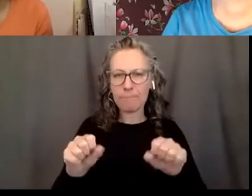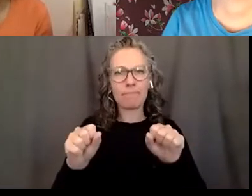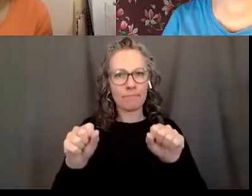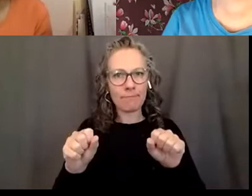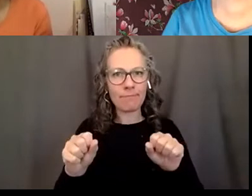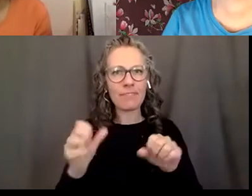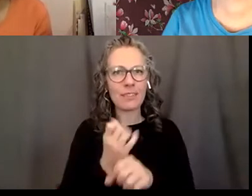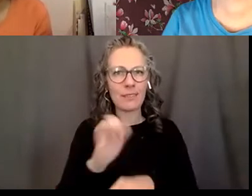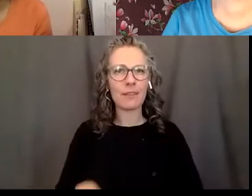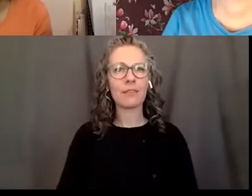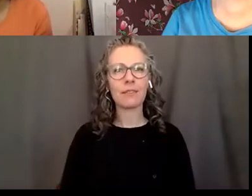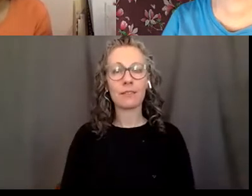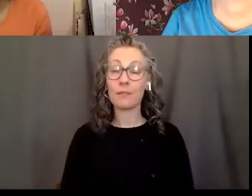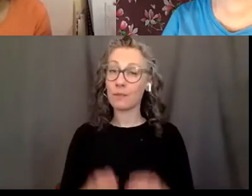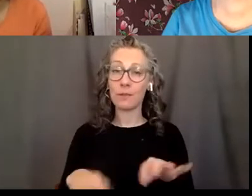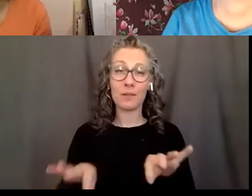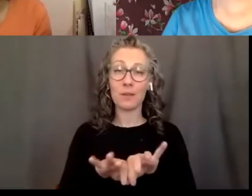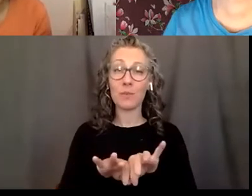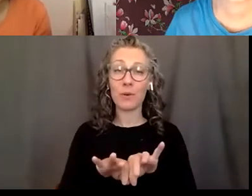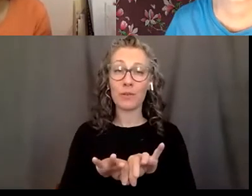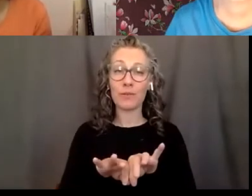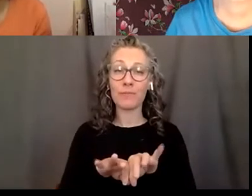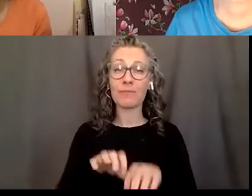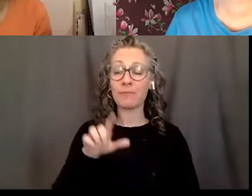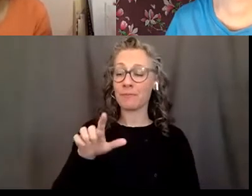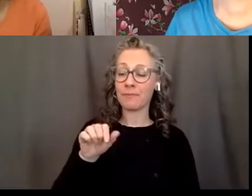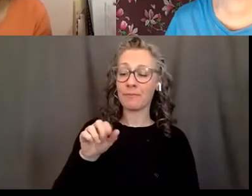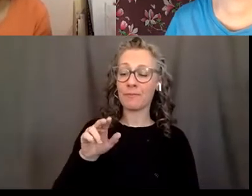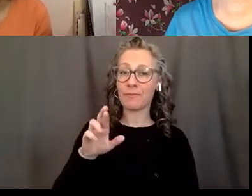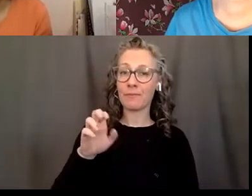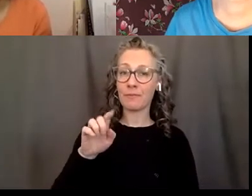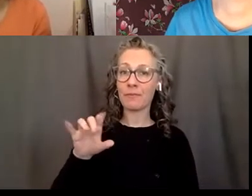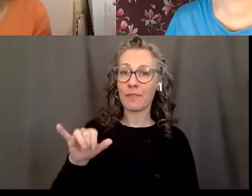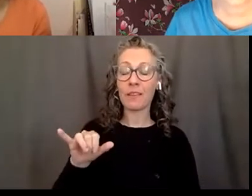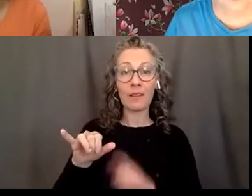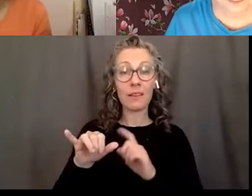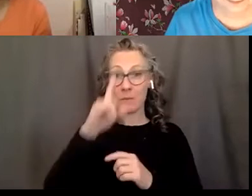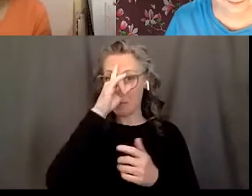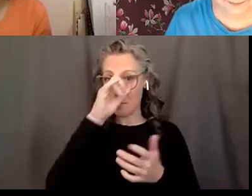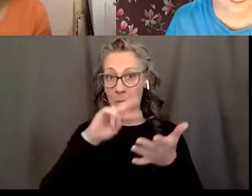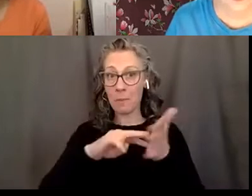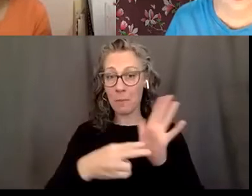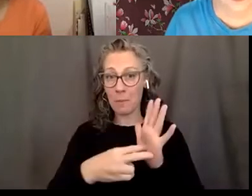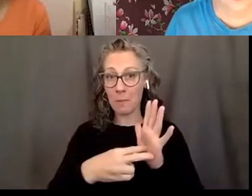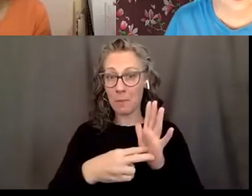And this is so important. Right, which gets me thinking all about manifestation too. And speaking about how we want something to be or where